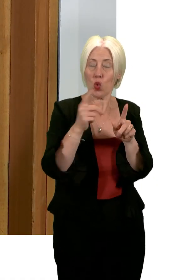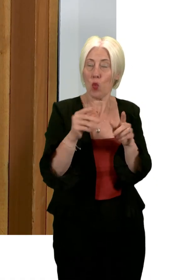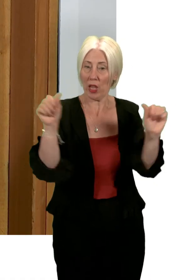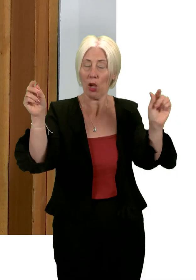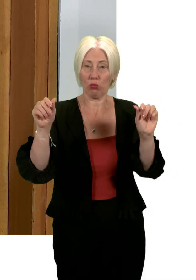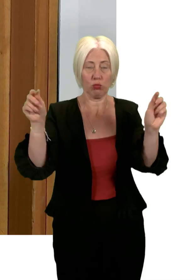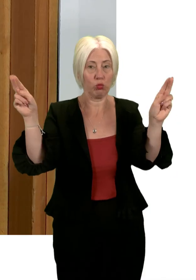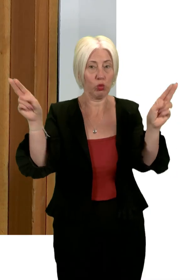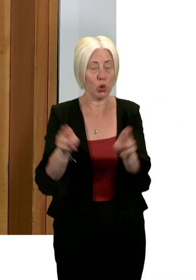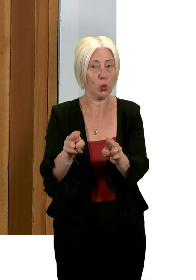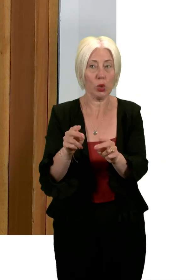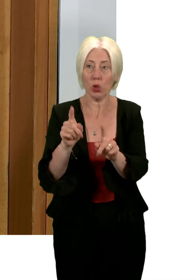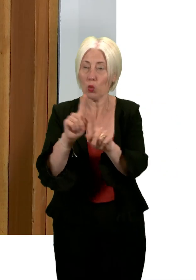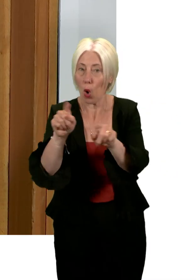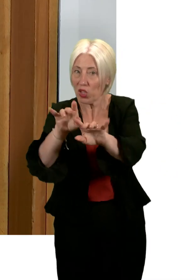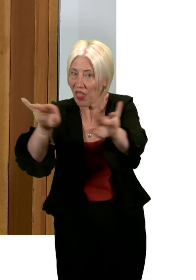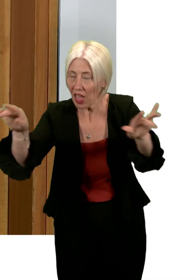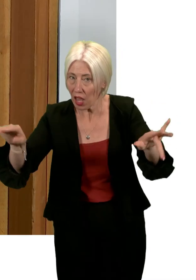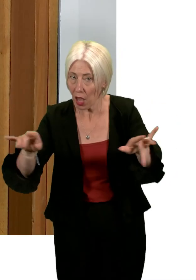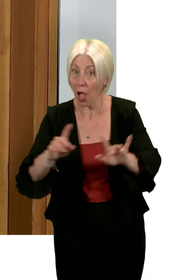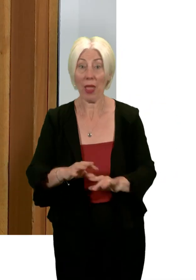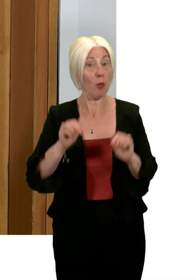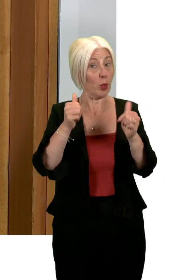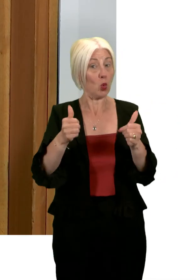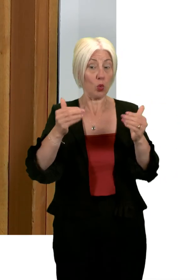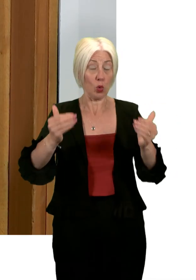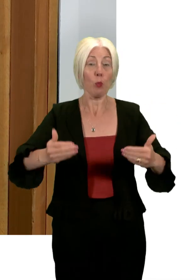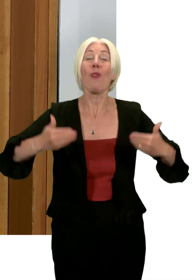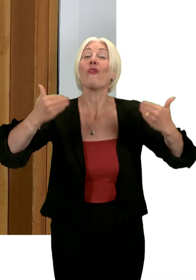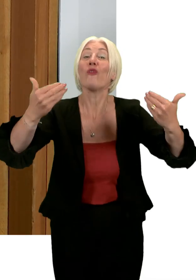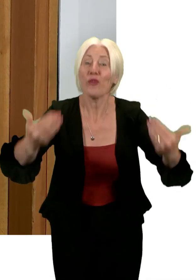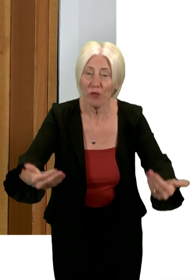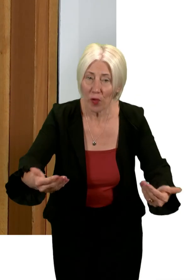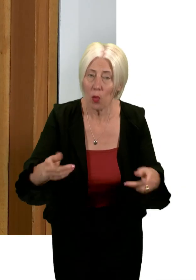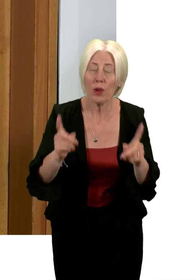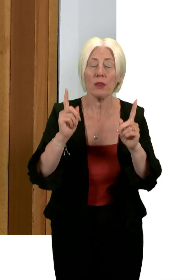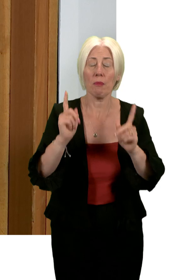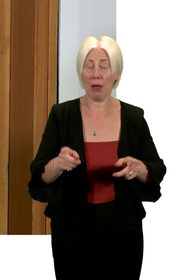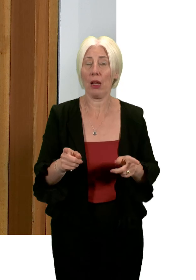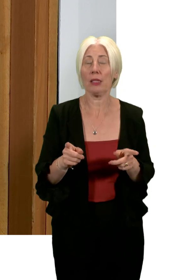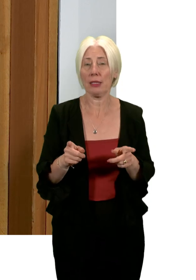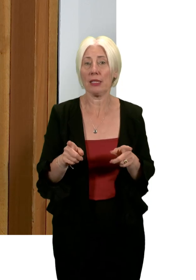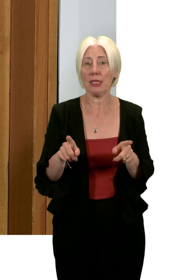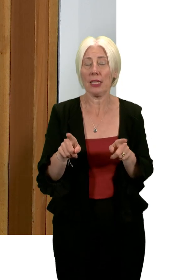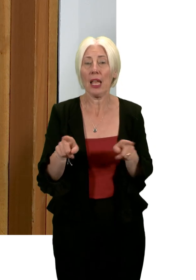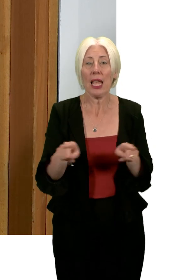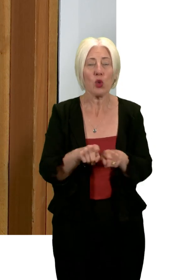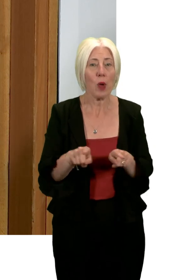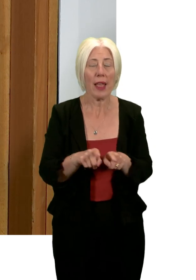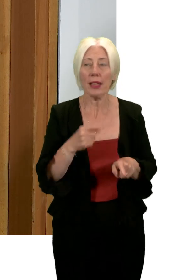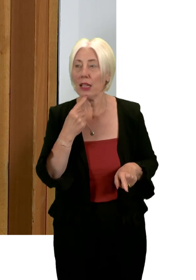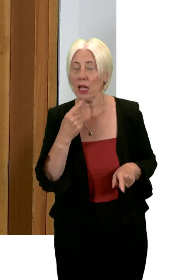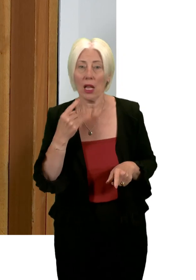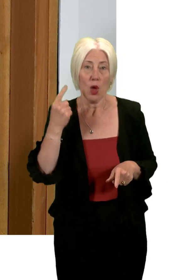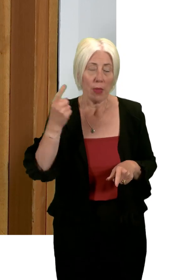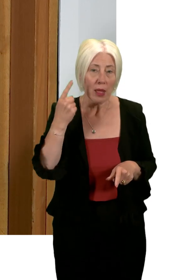be great to see that going forward. But I also accept that when you consider how much